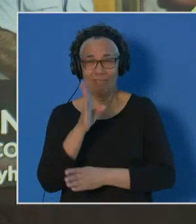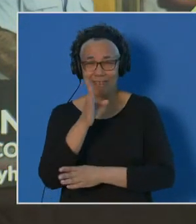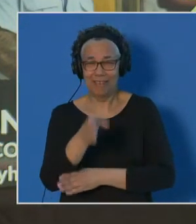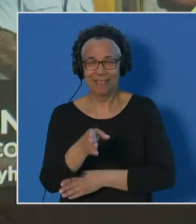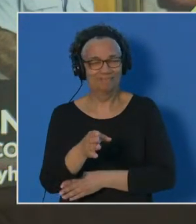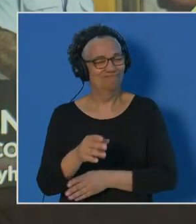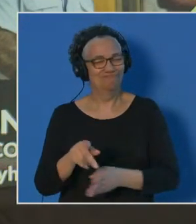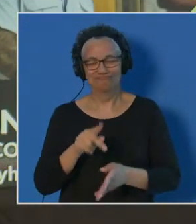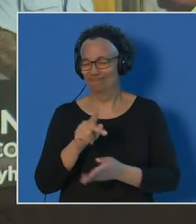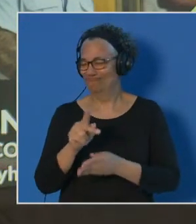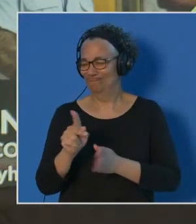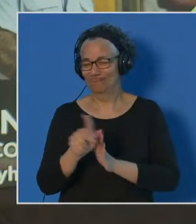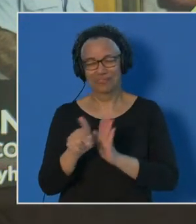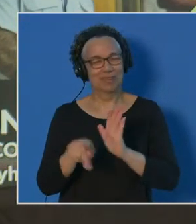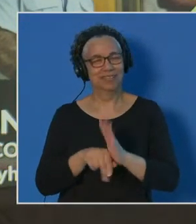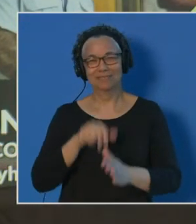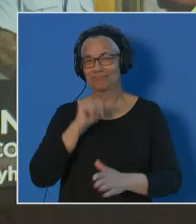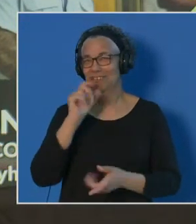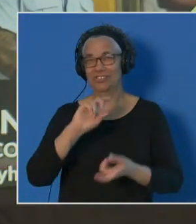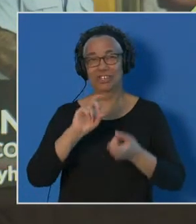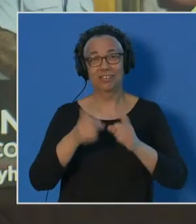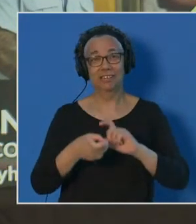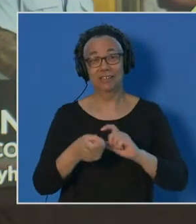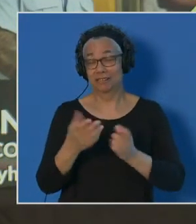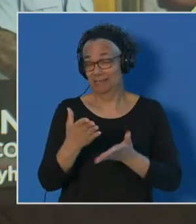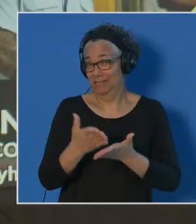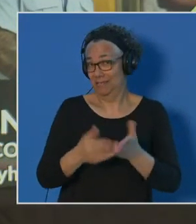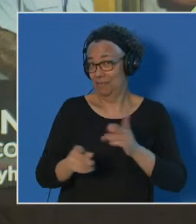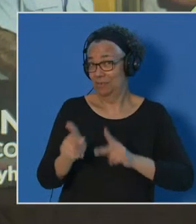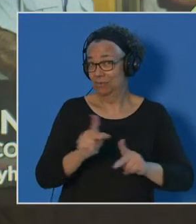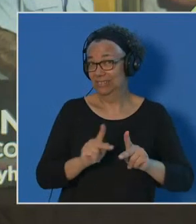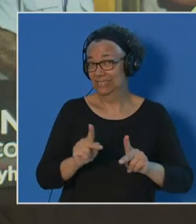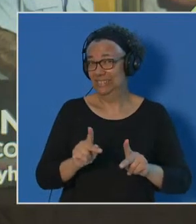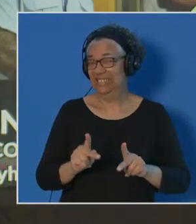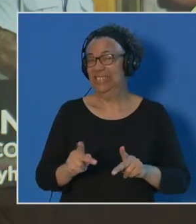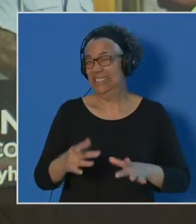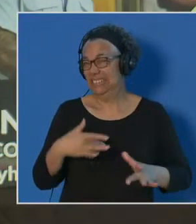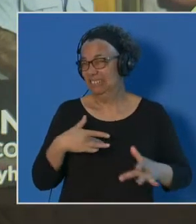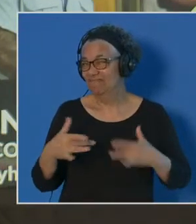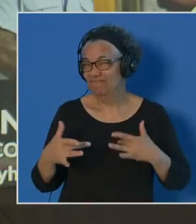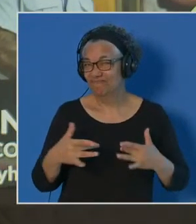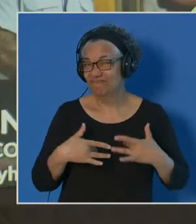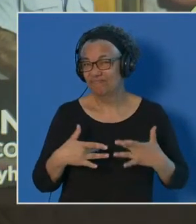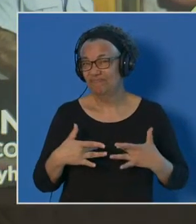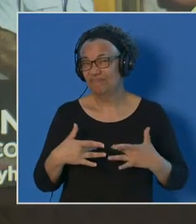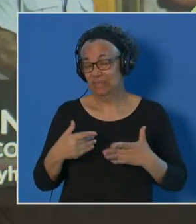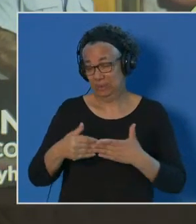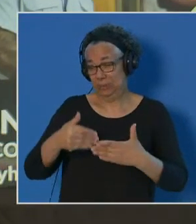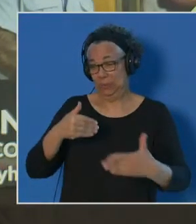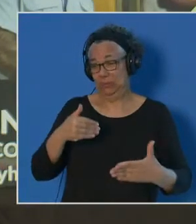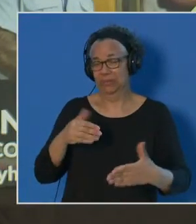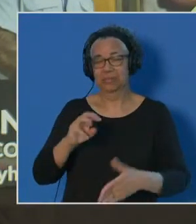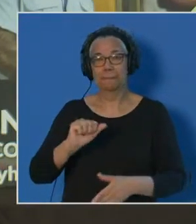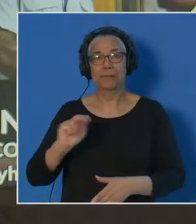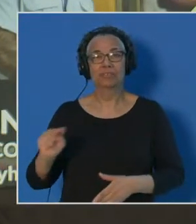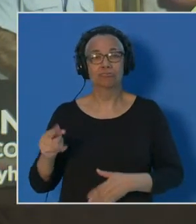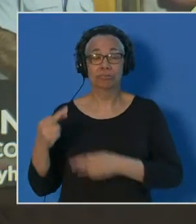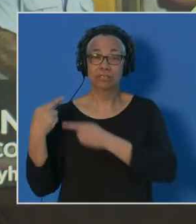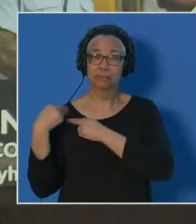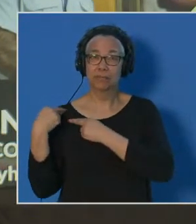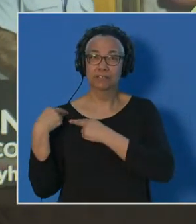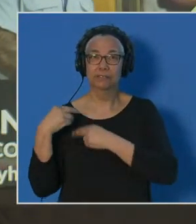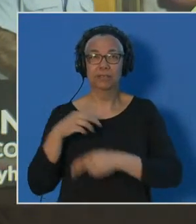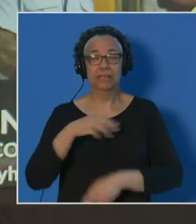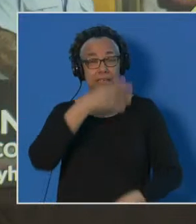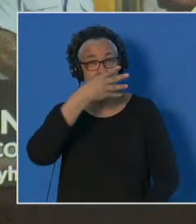has not changed. There are a number of persons who have expressed concerns that the former minister responsible for immigration, who is here,